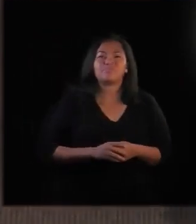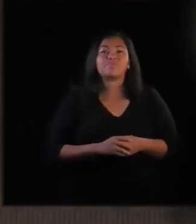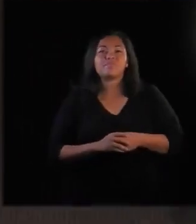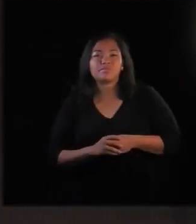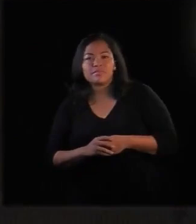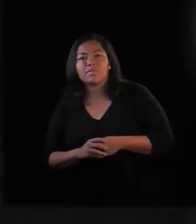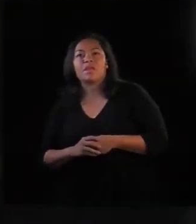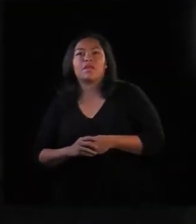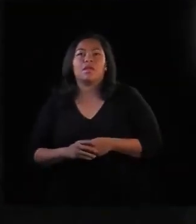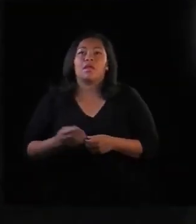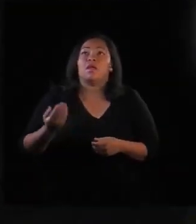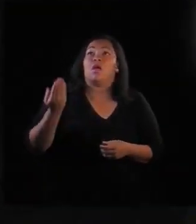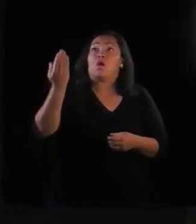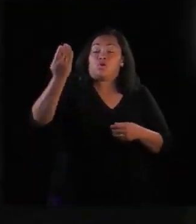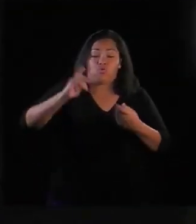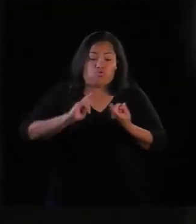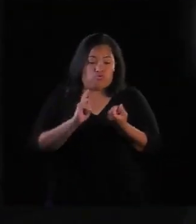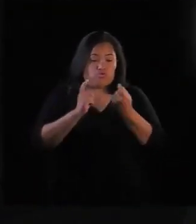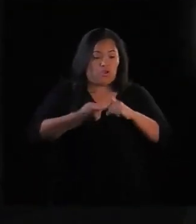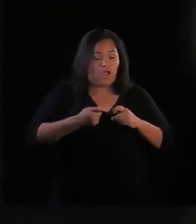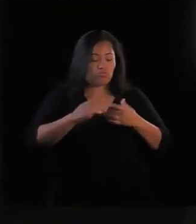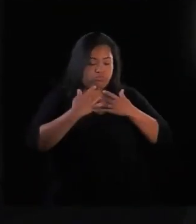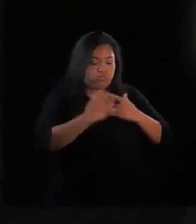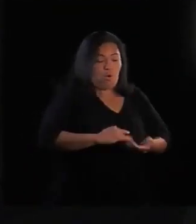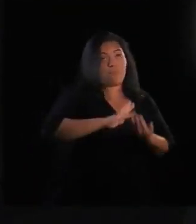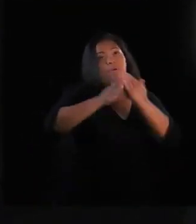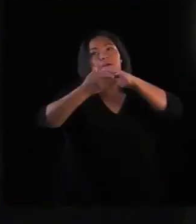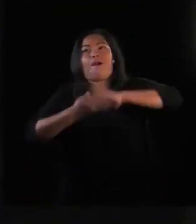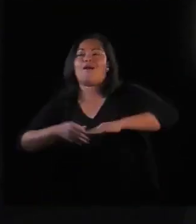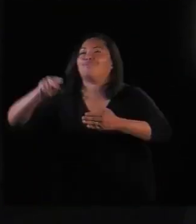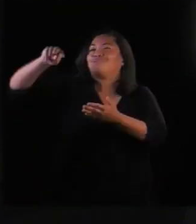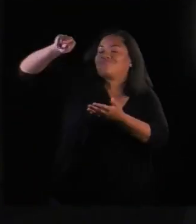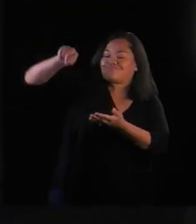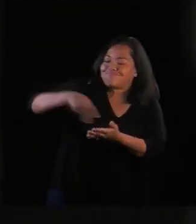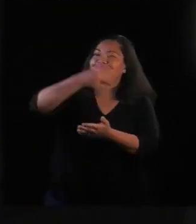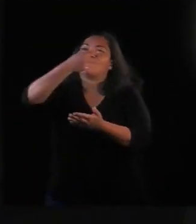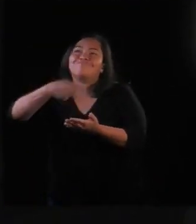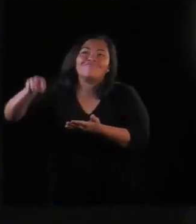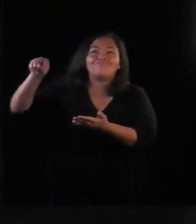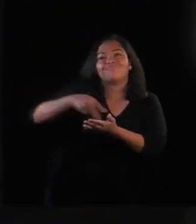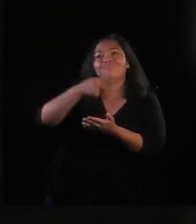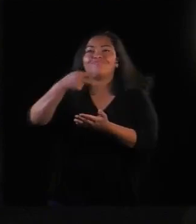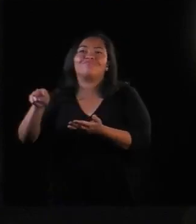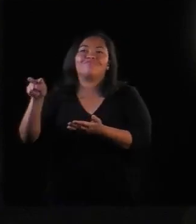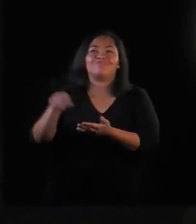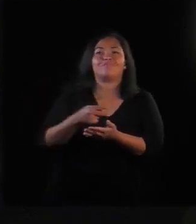dance, he turns morning. You turn morning to